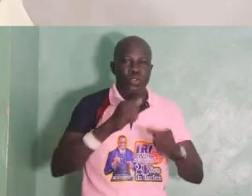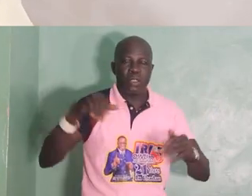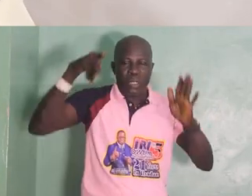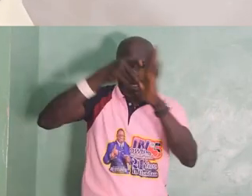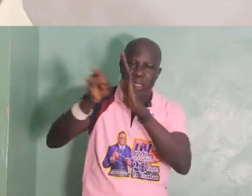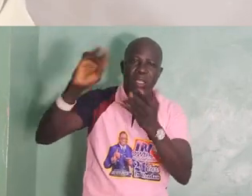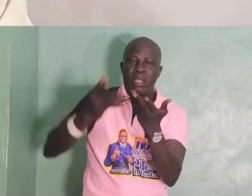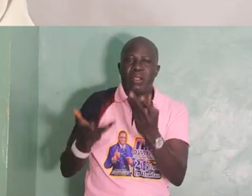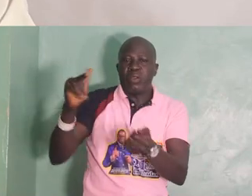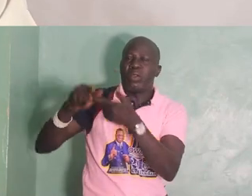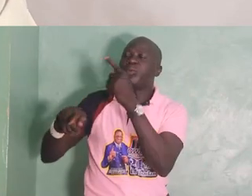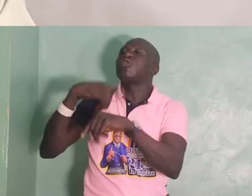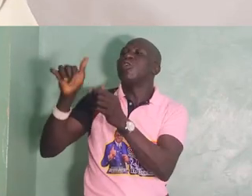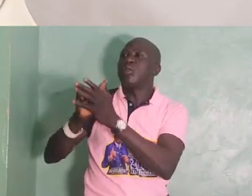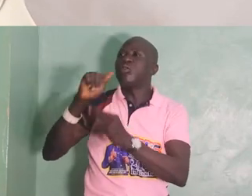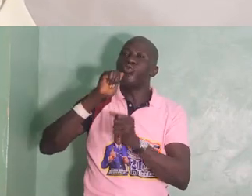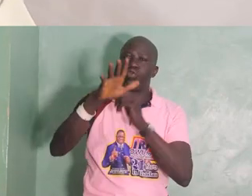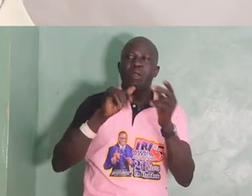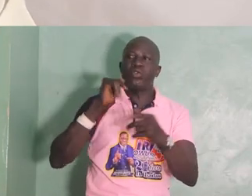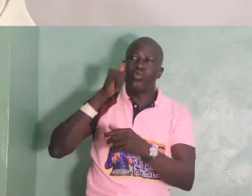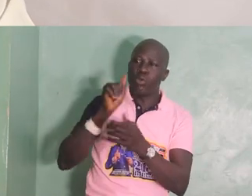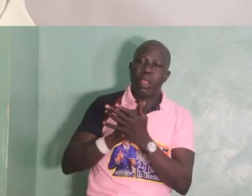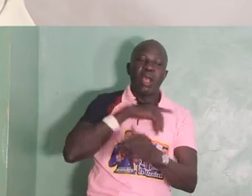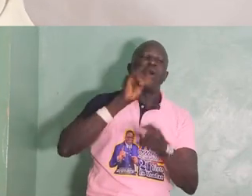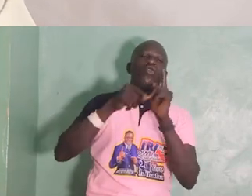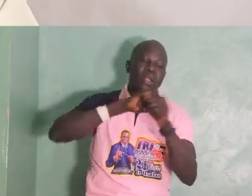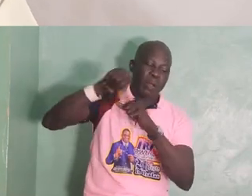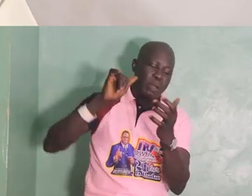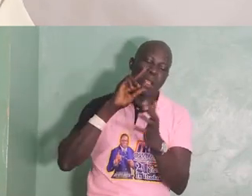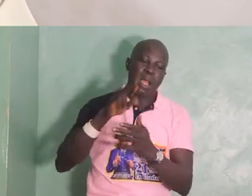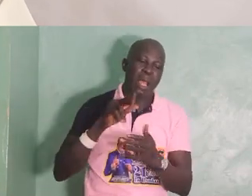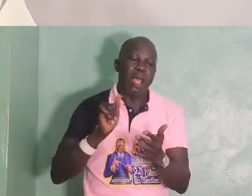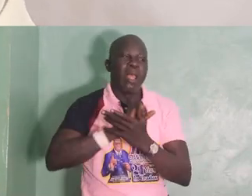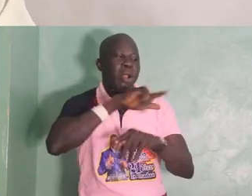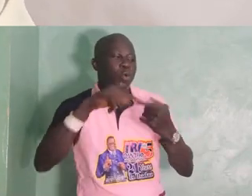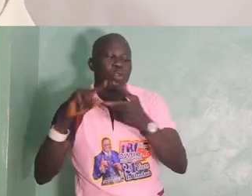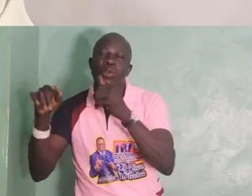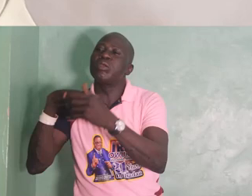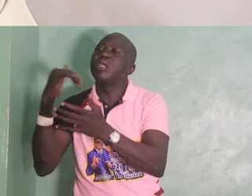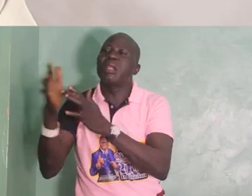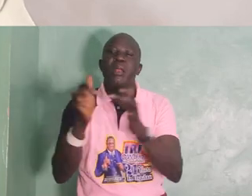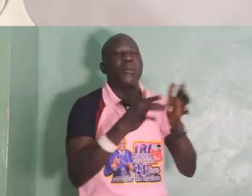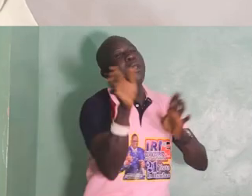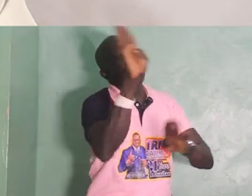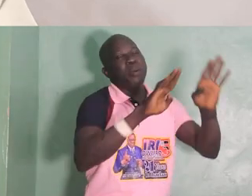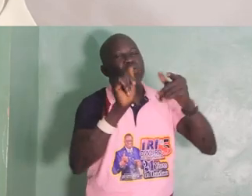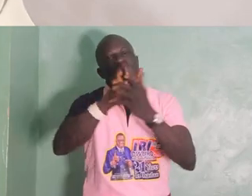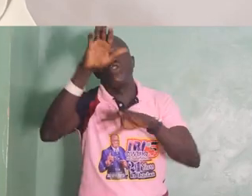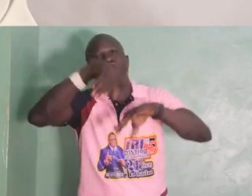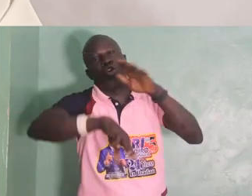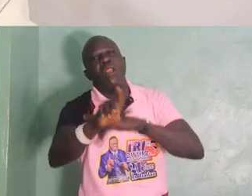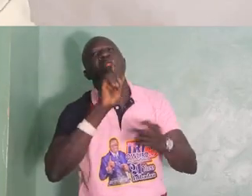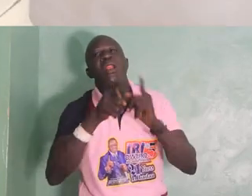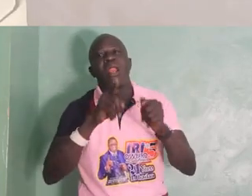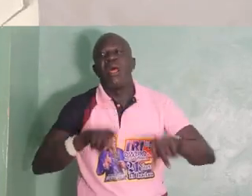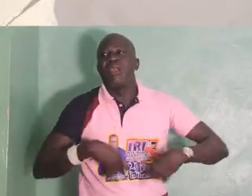of glory. I will tell you about a woman tomorrow. I will talk about her. Once a battle is conquered in your life, I will